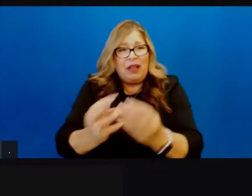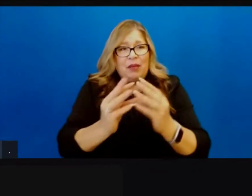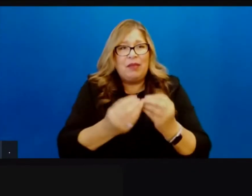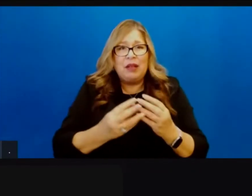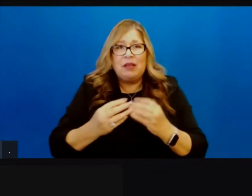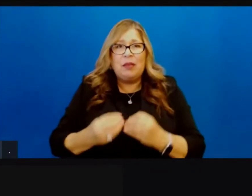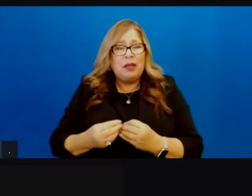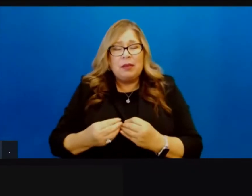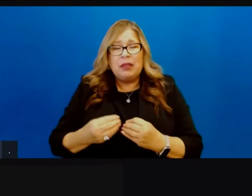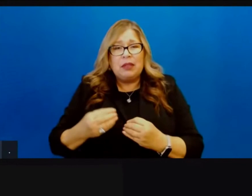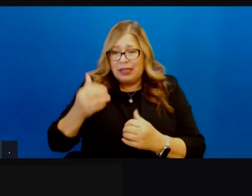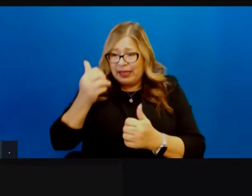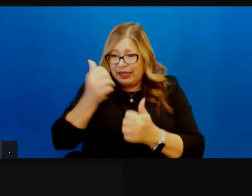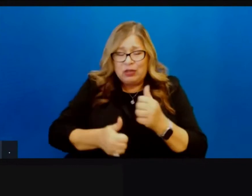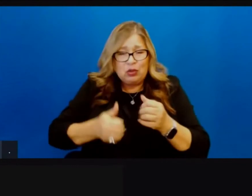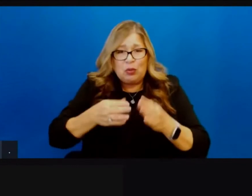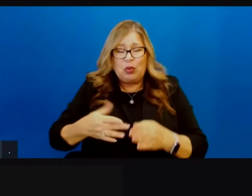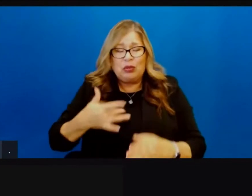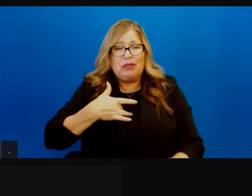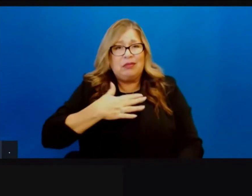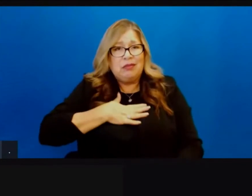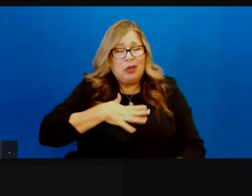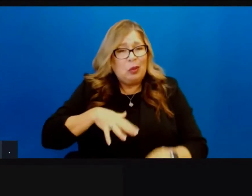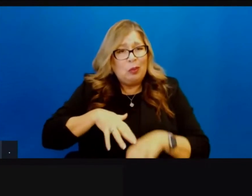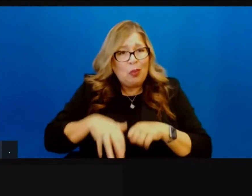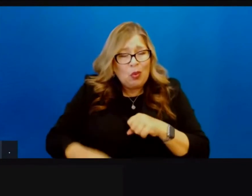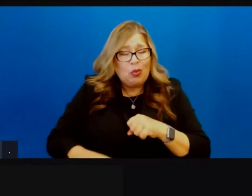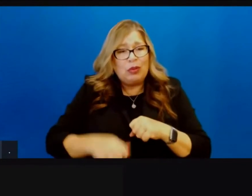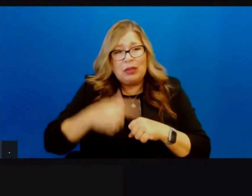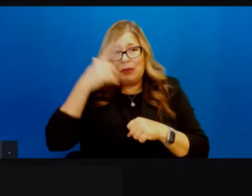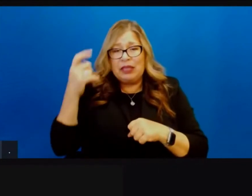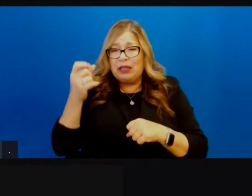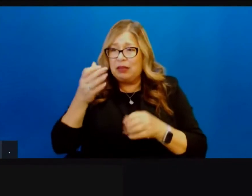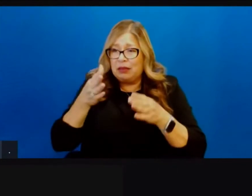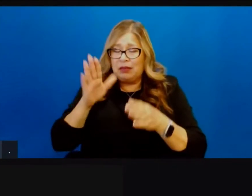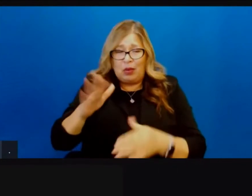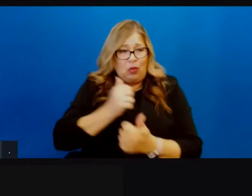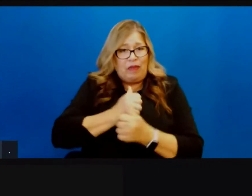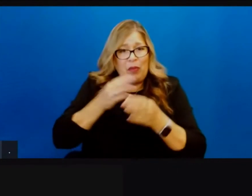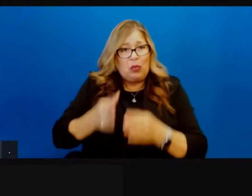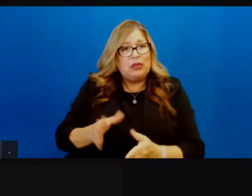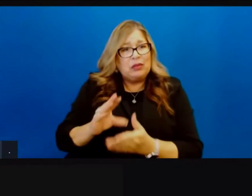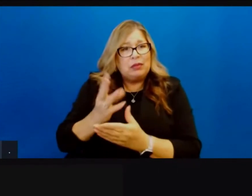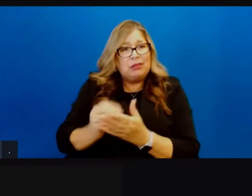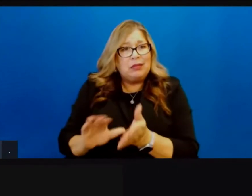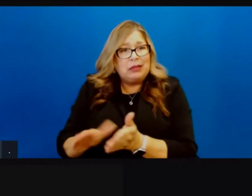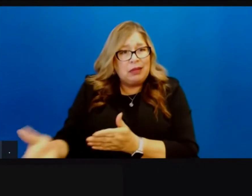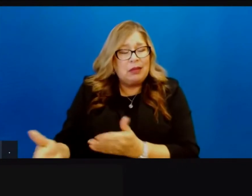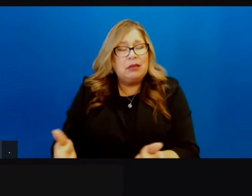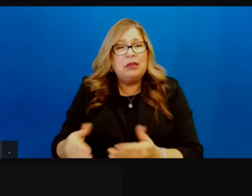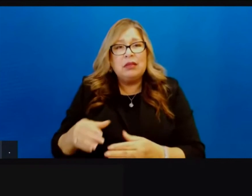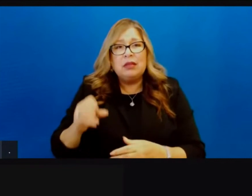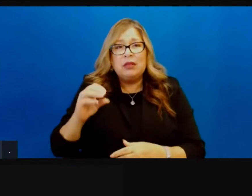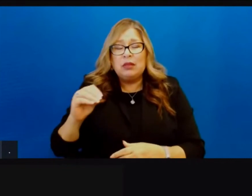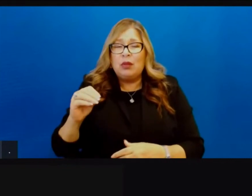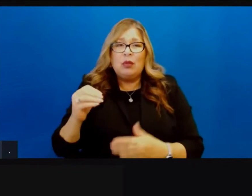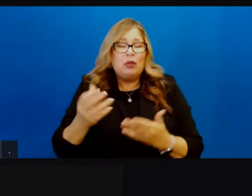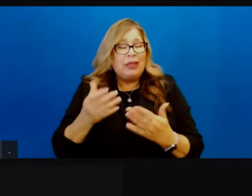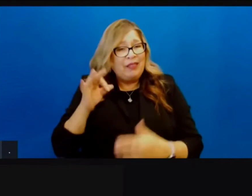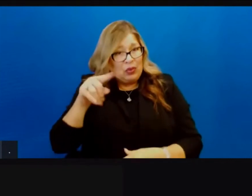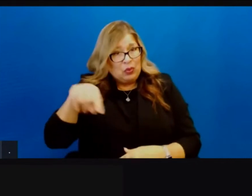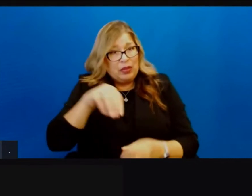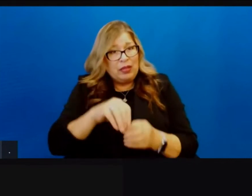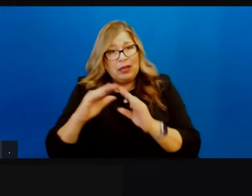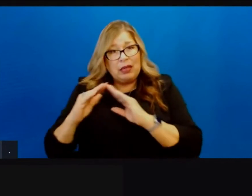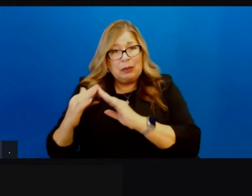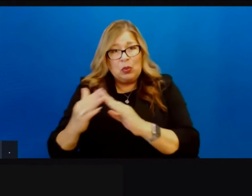who are mourning the loss, who are still figuring out what this means for them. And if you're in a community